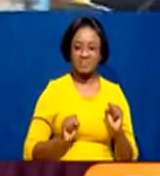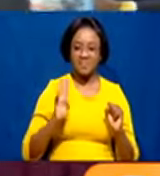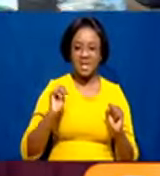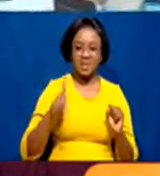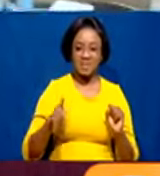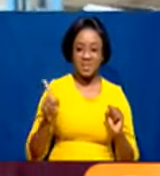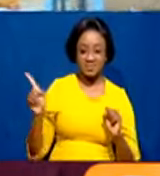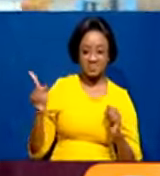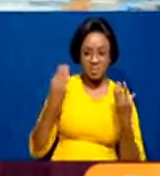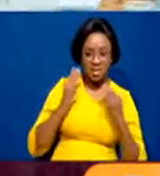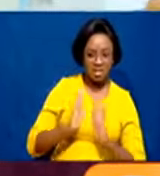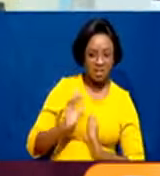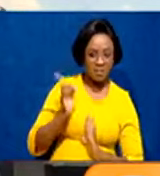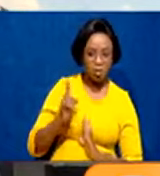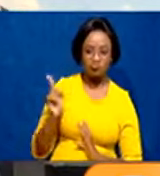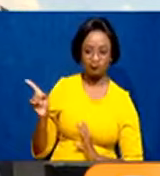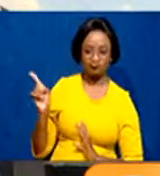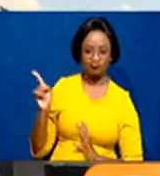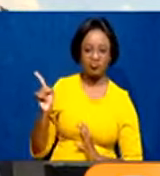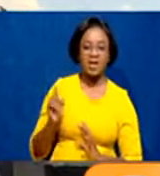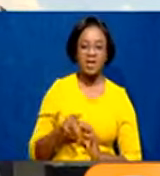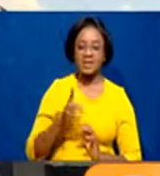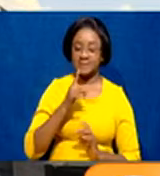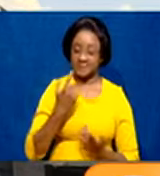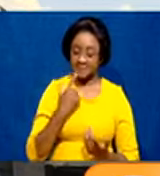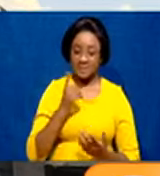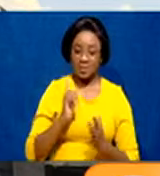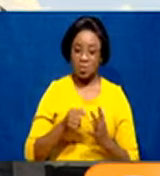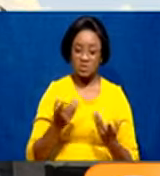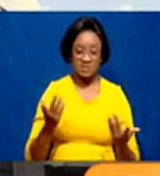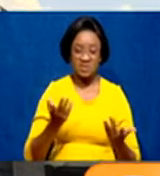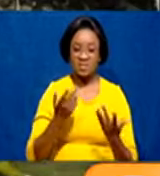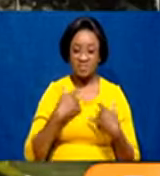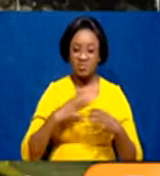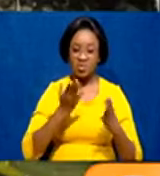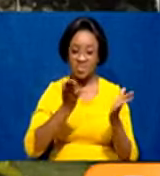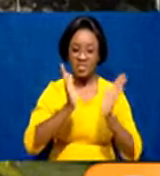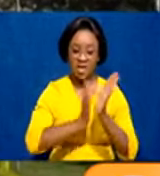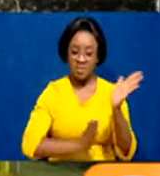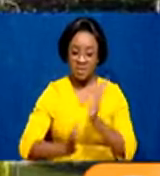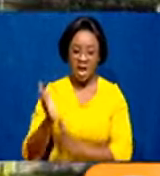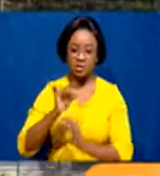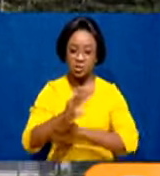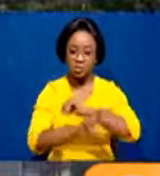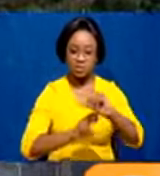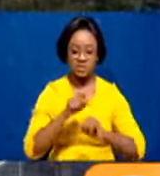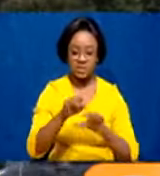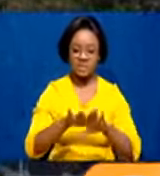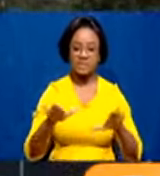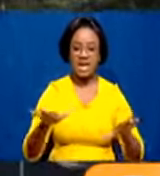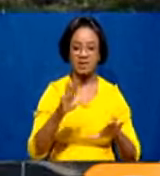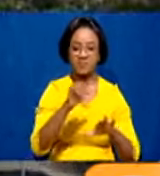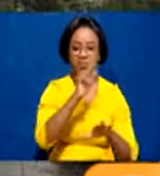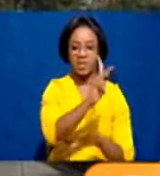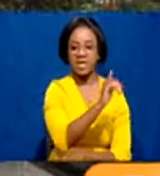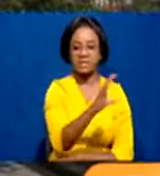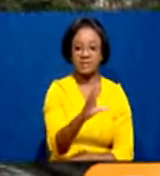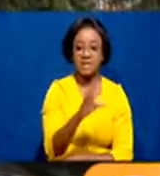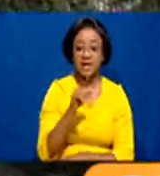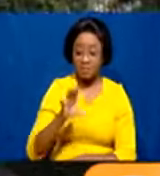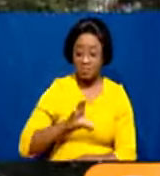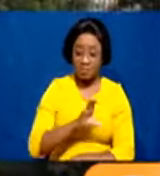members viewed as a scheme to defraud the public of its land at KICC. In its sittings, the committee exposed what it